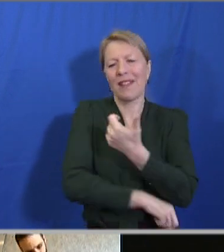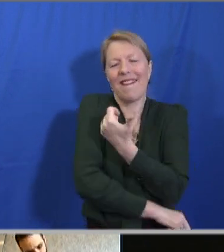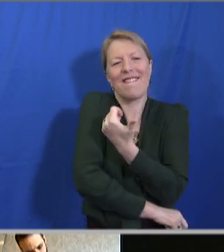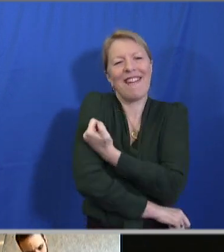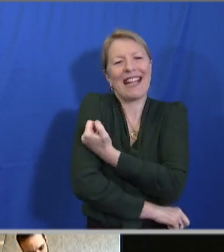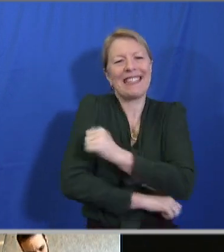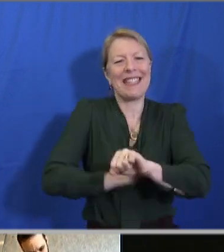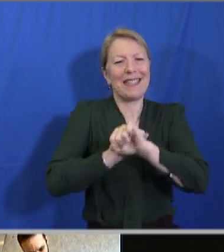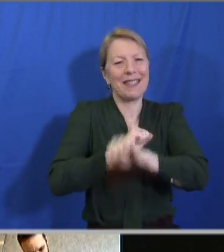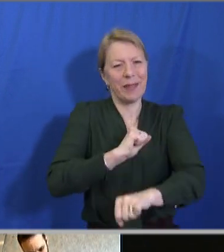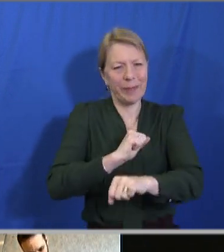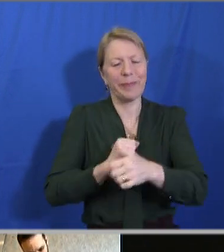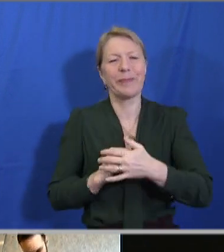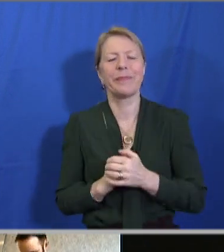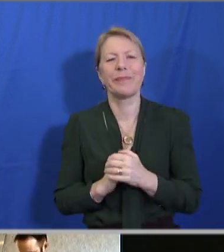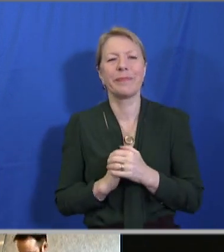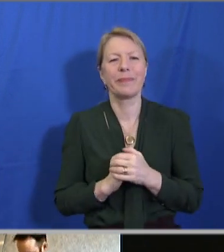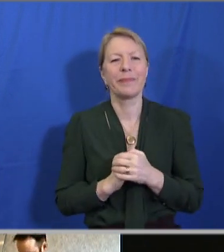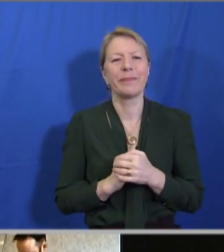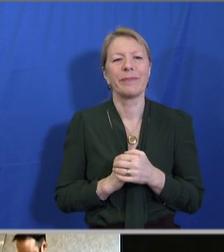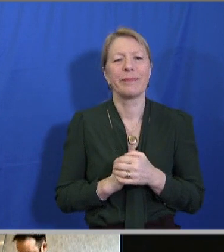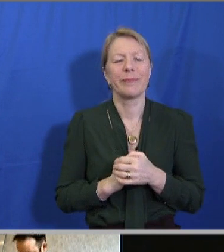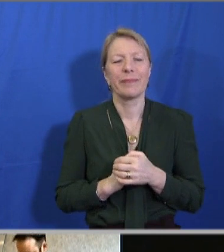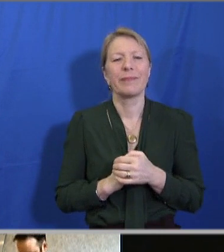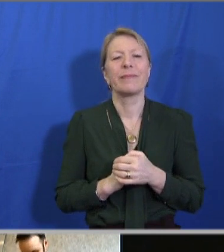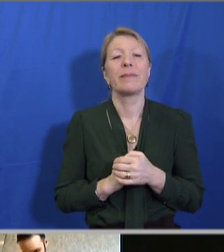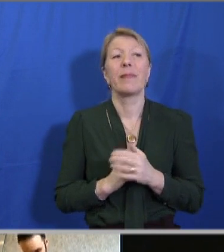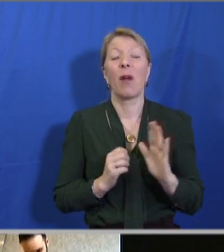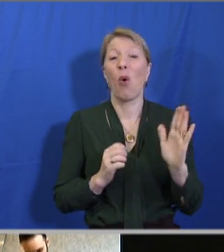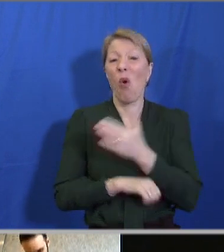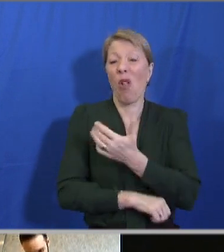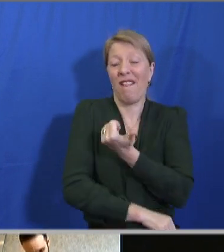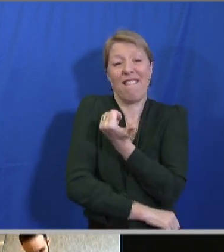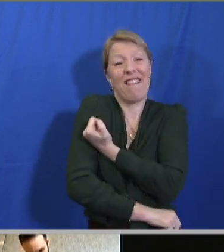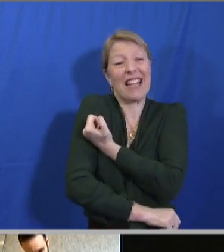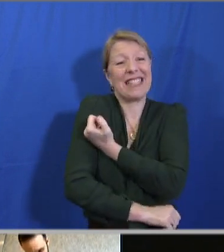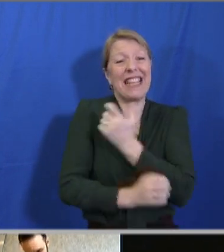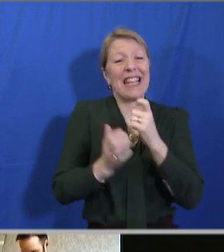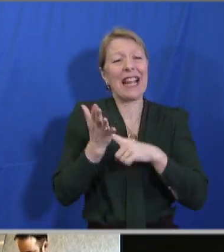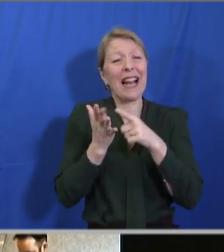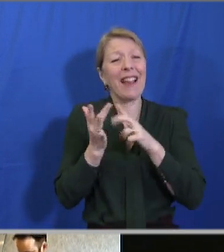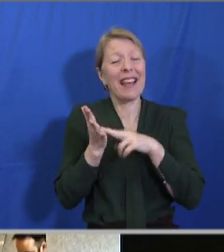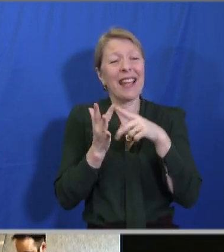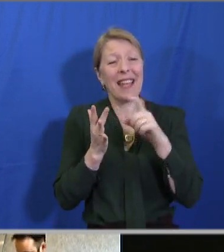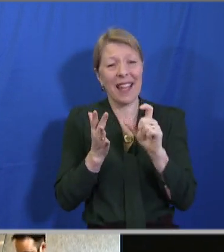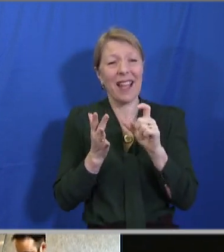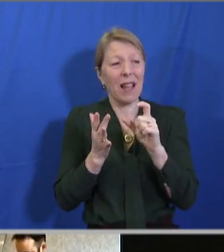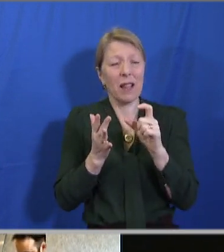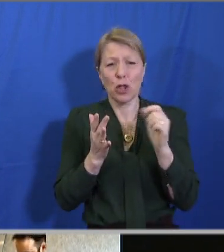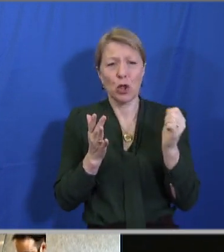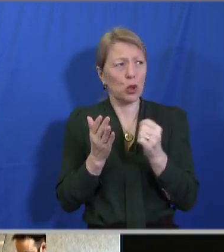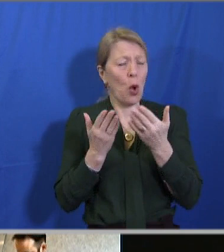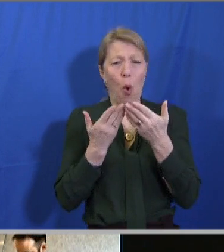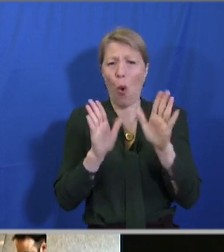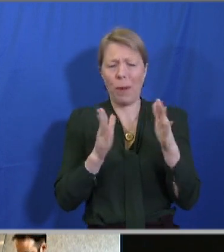on Vaccination and Immunisation. All vaccine clinics should be capable of accommodating anyone with a disability.